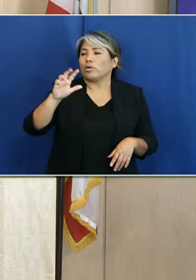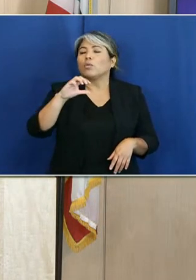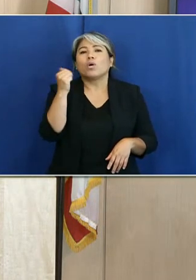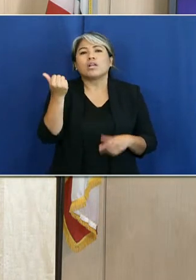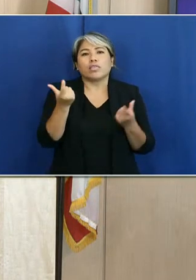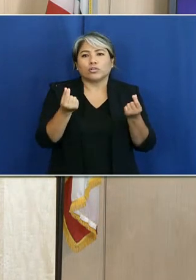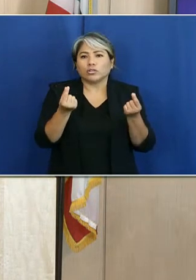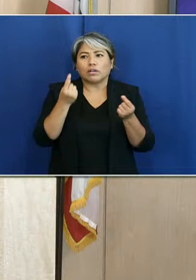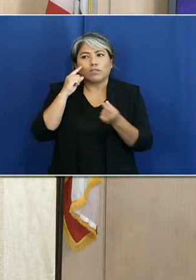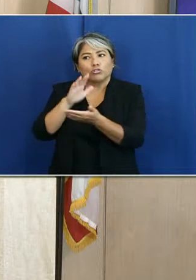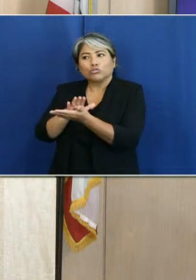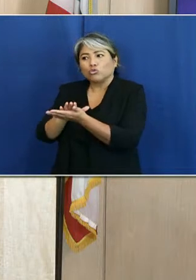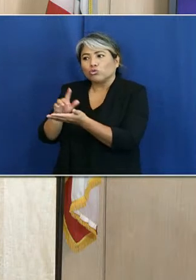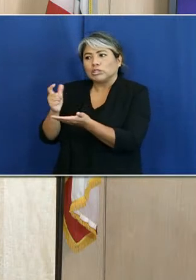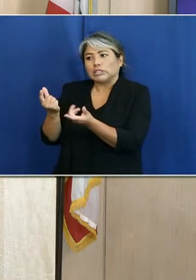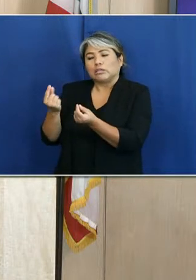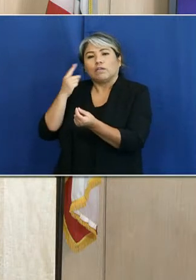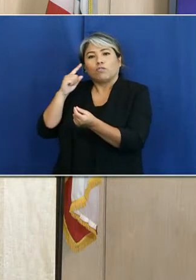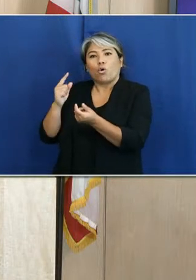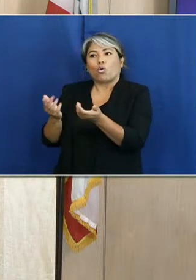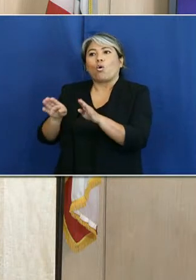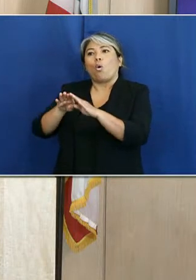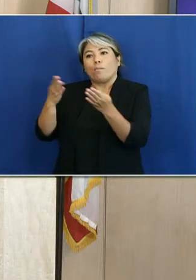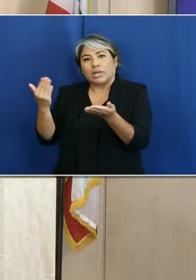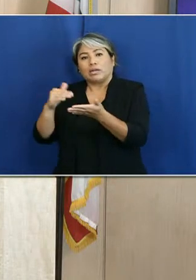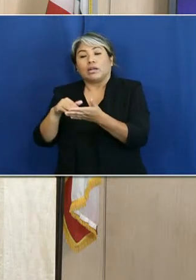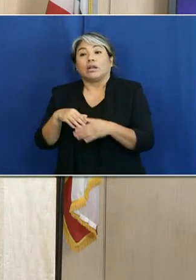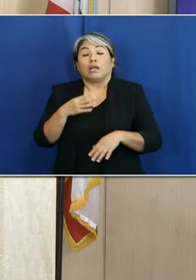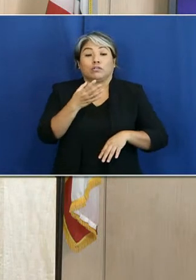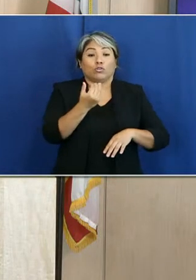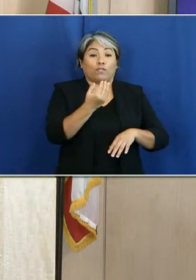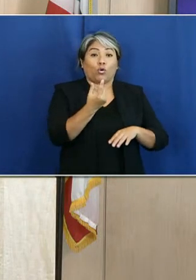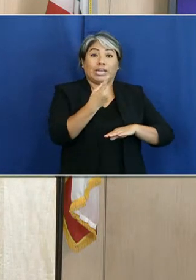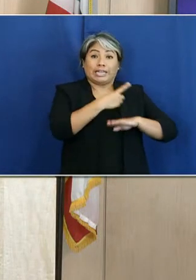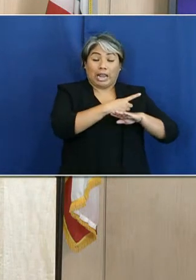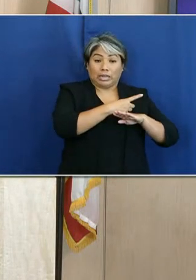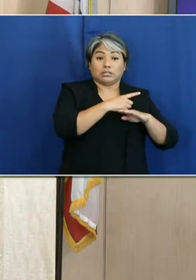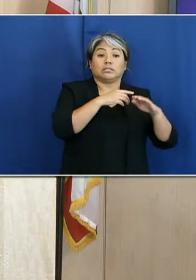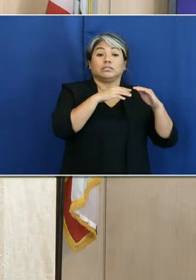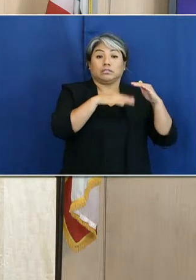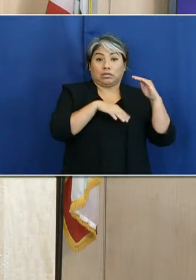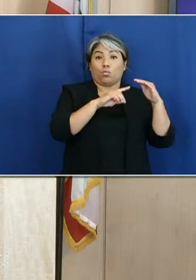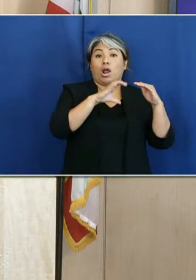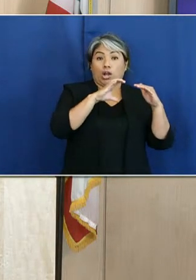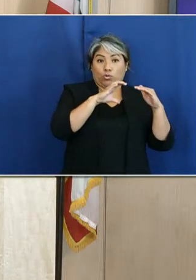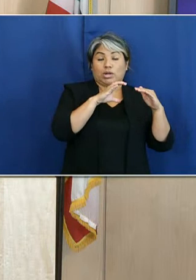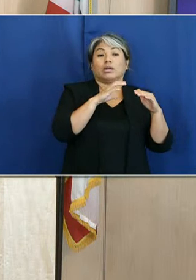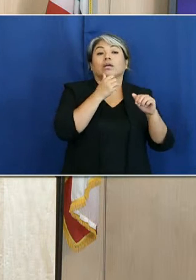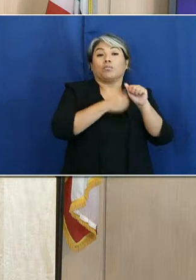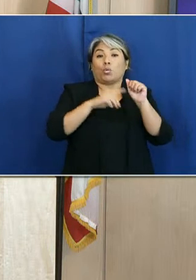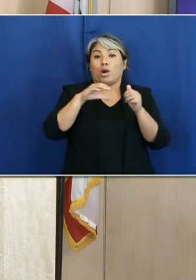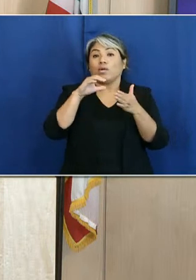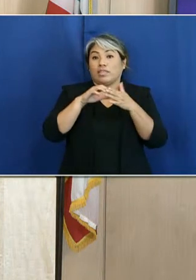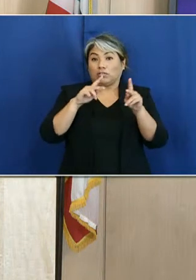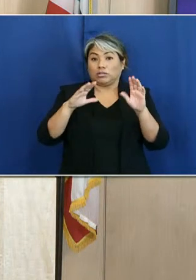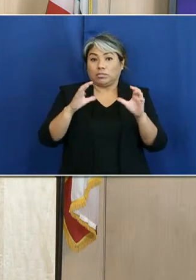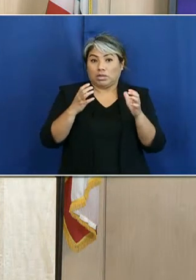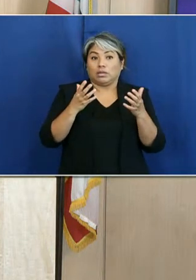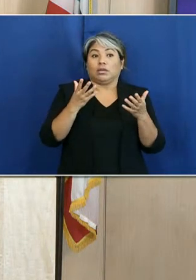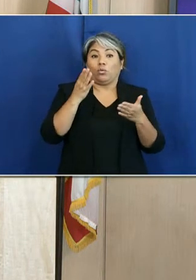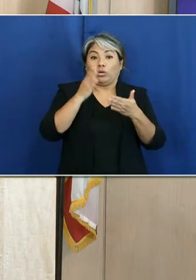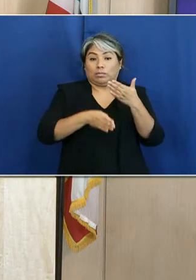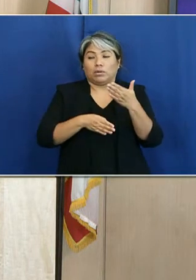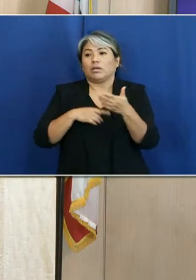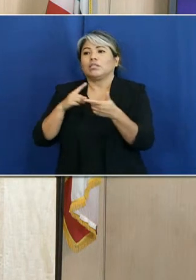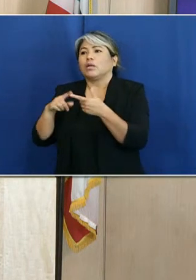steps do schools need to take towards reopening once the 14 days below the threshold of 100 cases per 100,000 residents have been